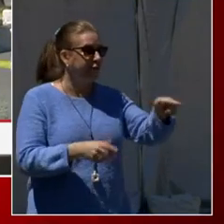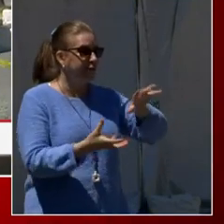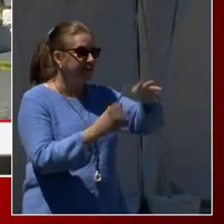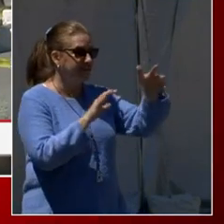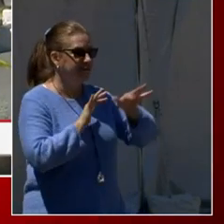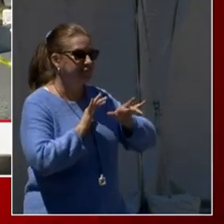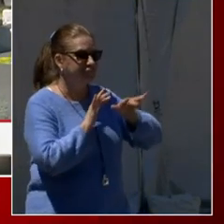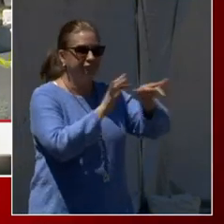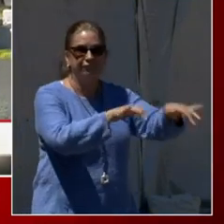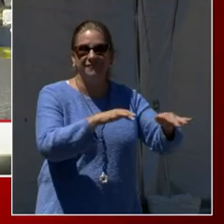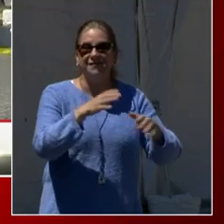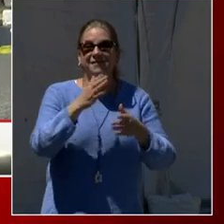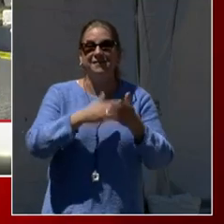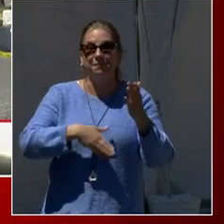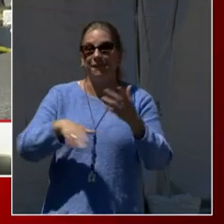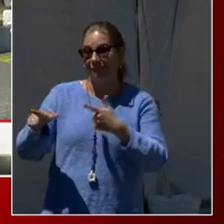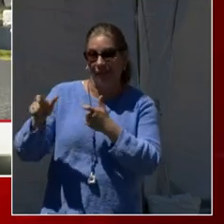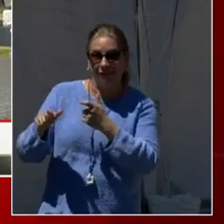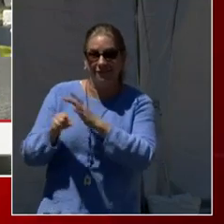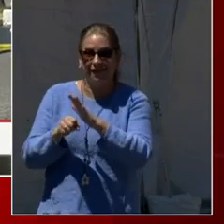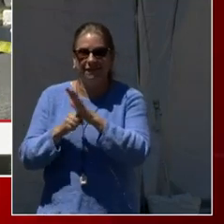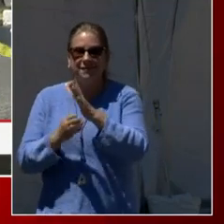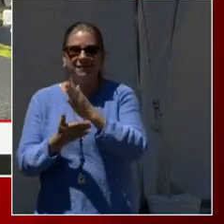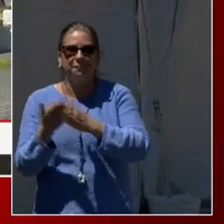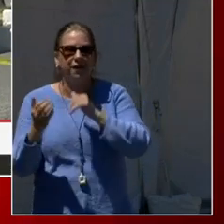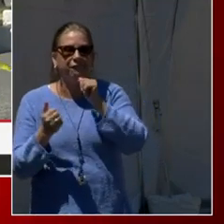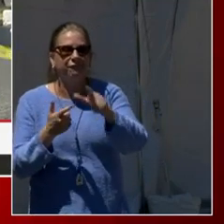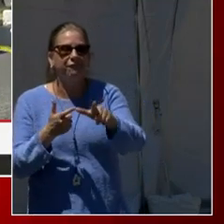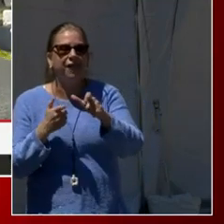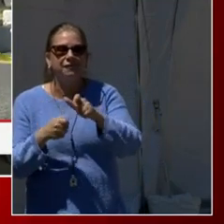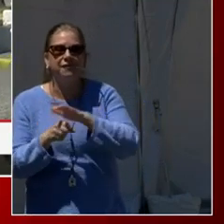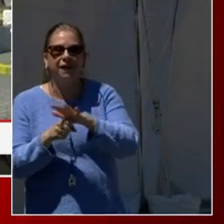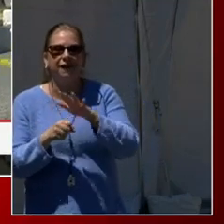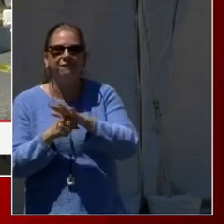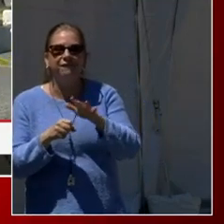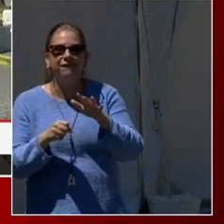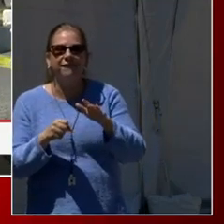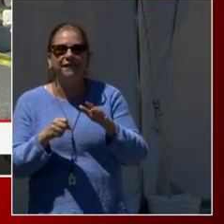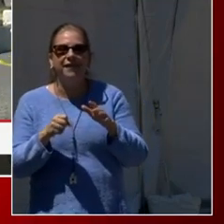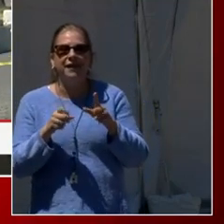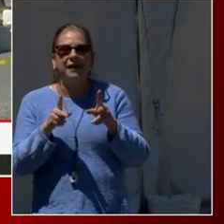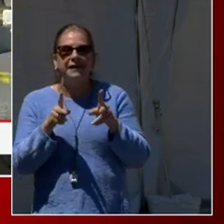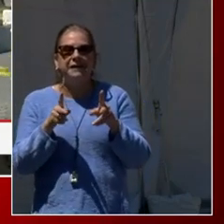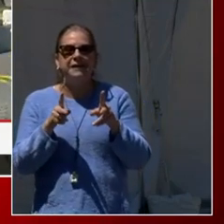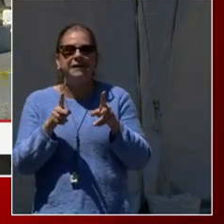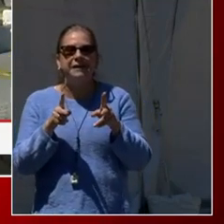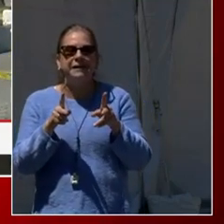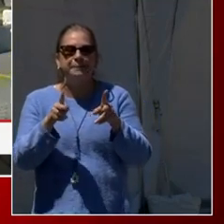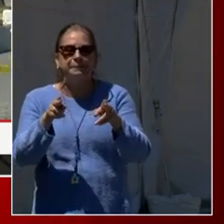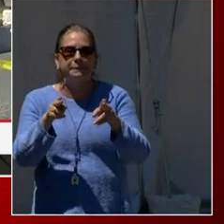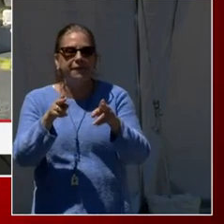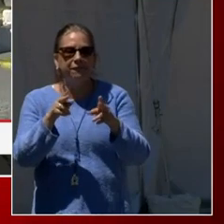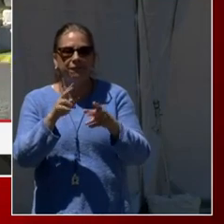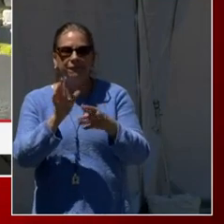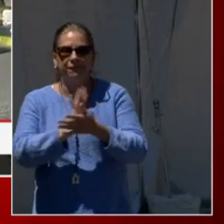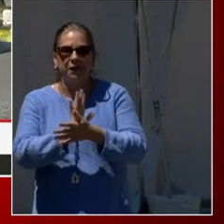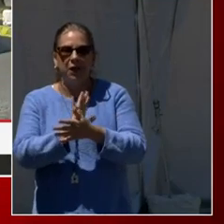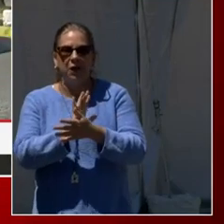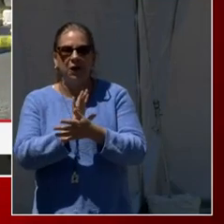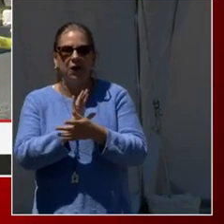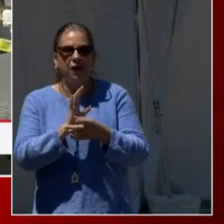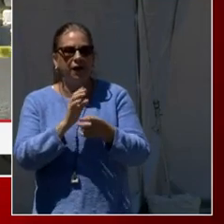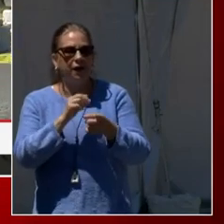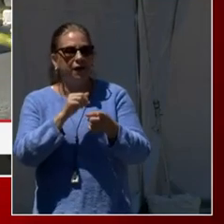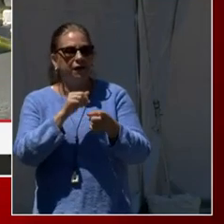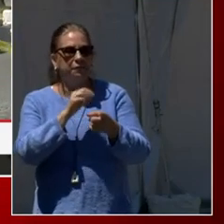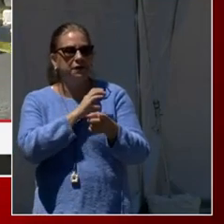seconds of footage and say there's no police around, there's the potential to do that. I think the narrative to the story is better told by